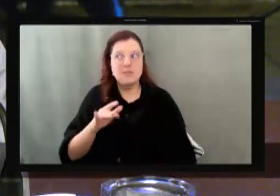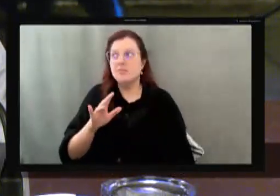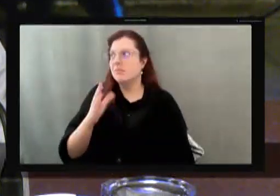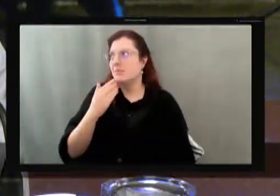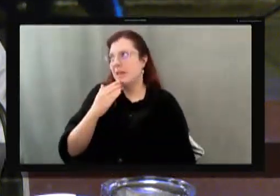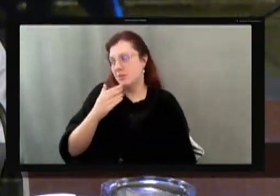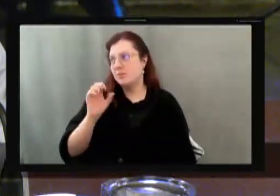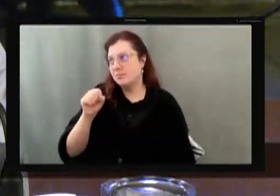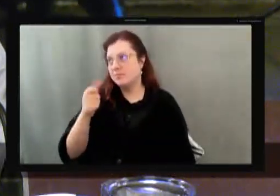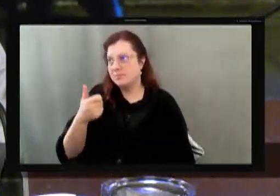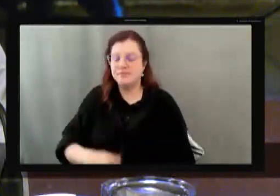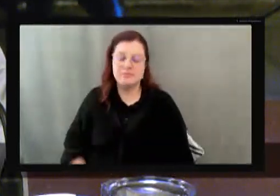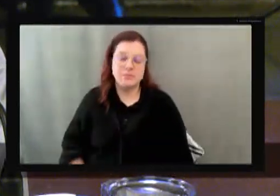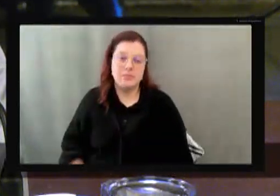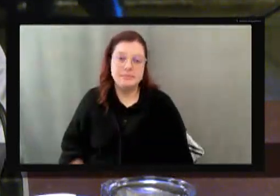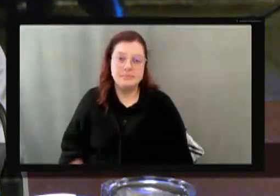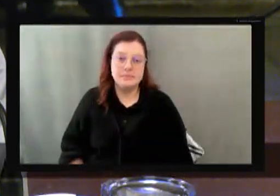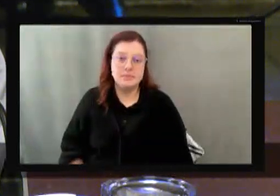Thank you.